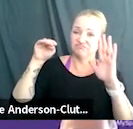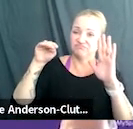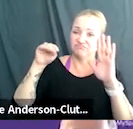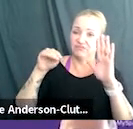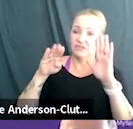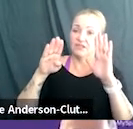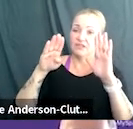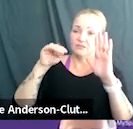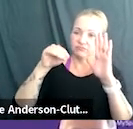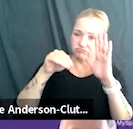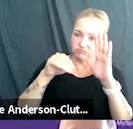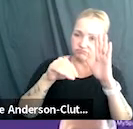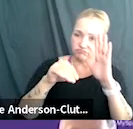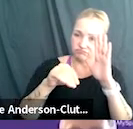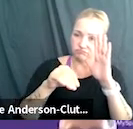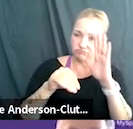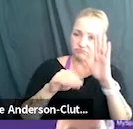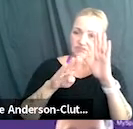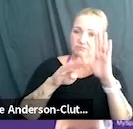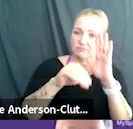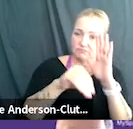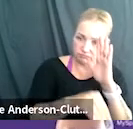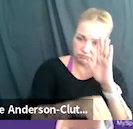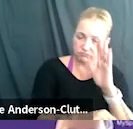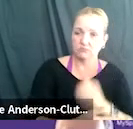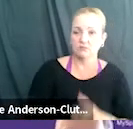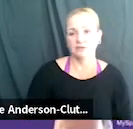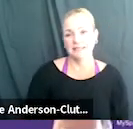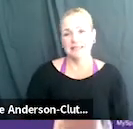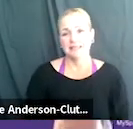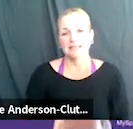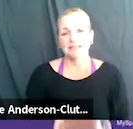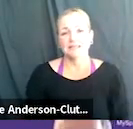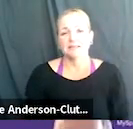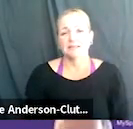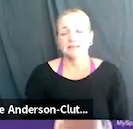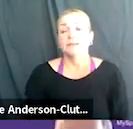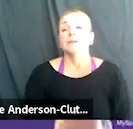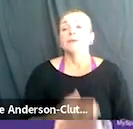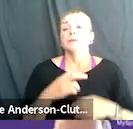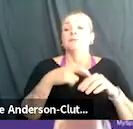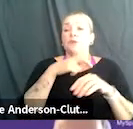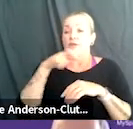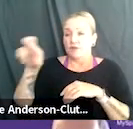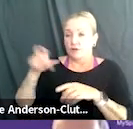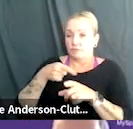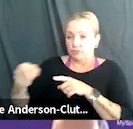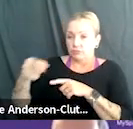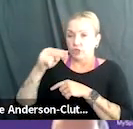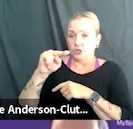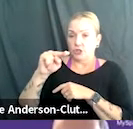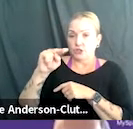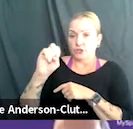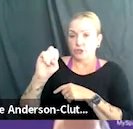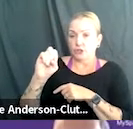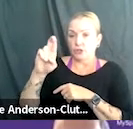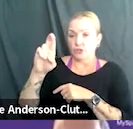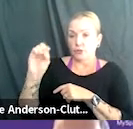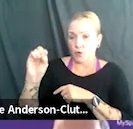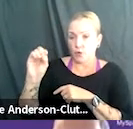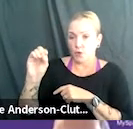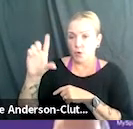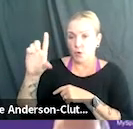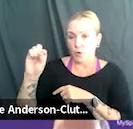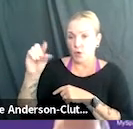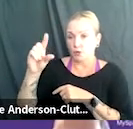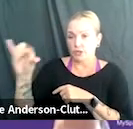he had, I don't know why there's twice there. So he was seen by a neurologist in relationship to this. They couldn't find any explanation